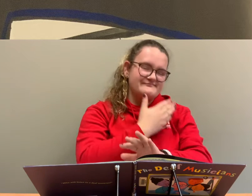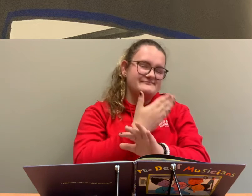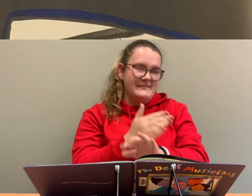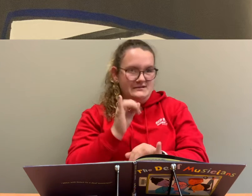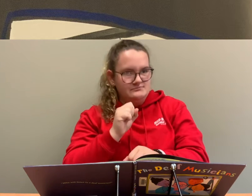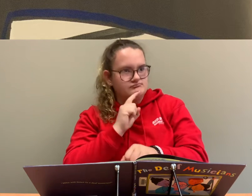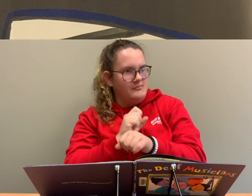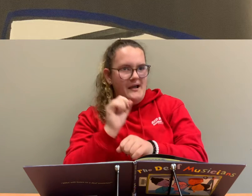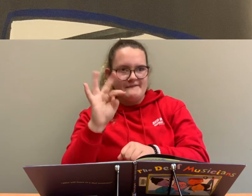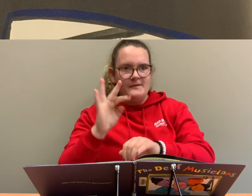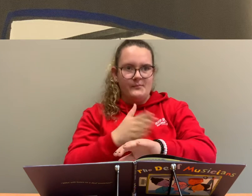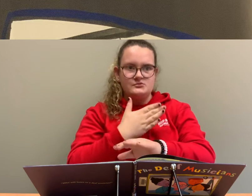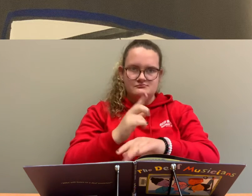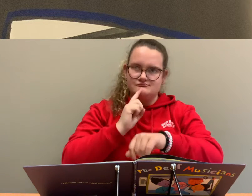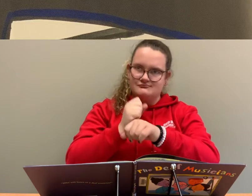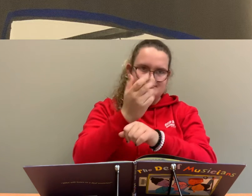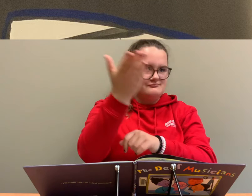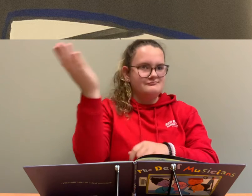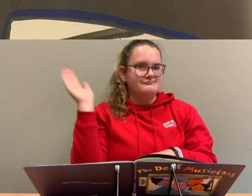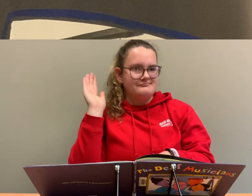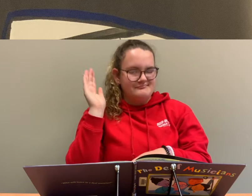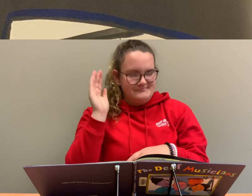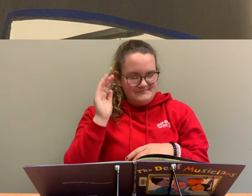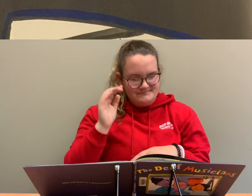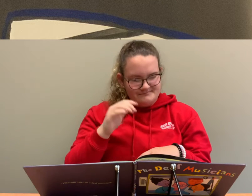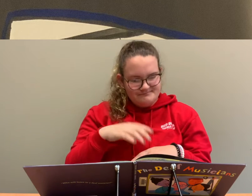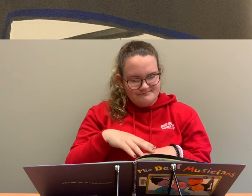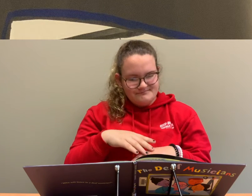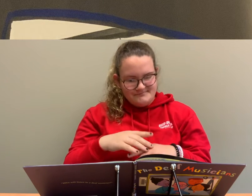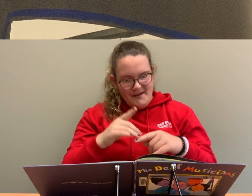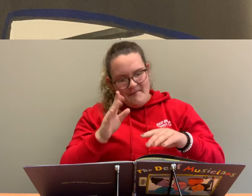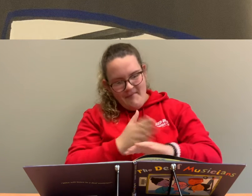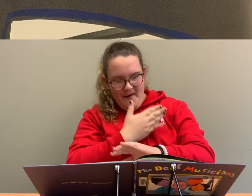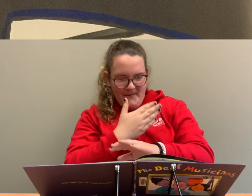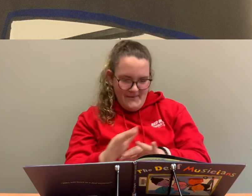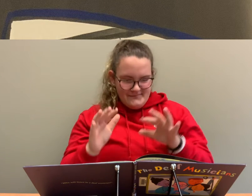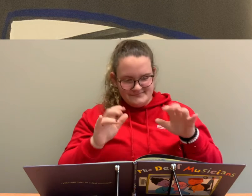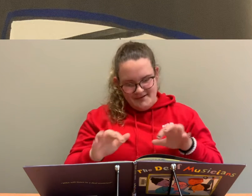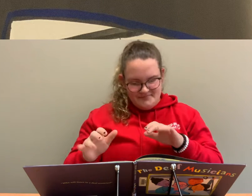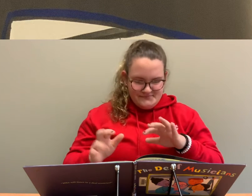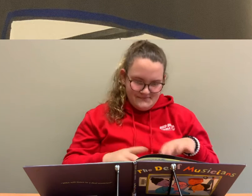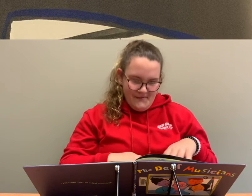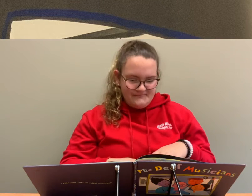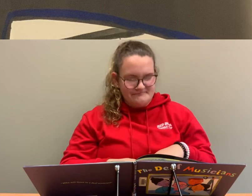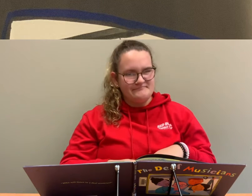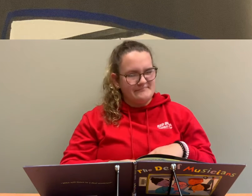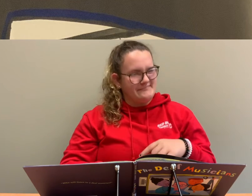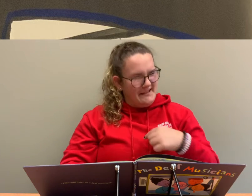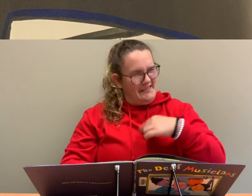as they were signing and making music along together.